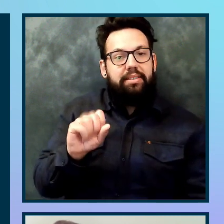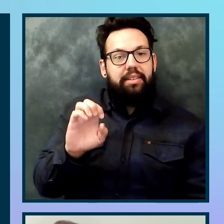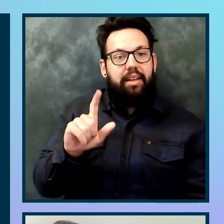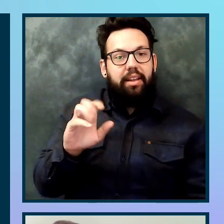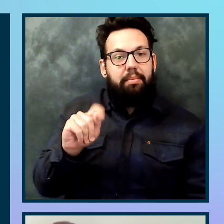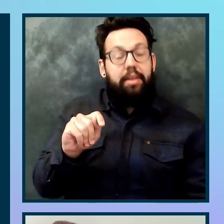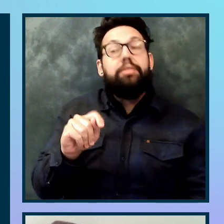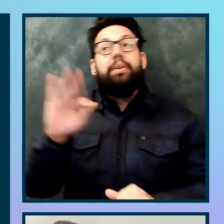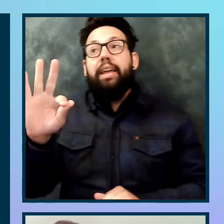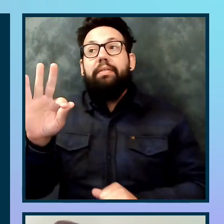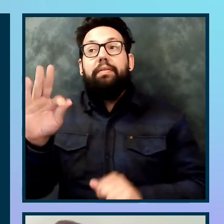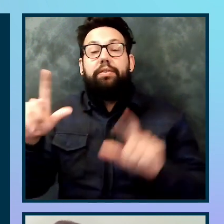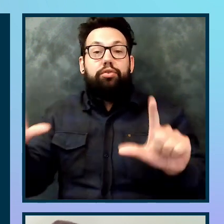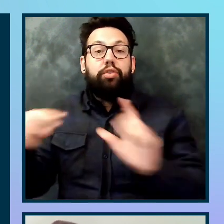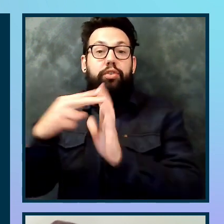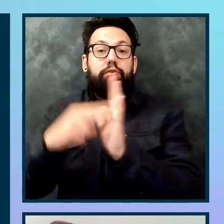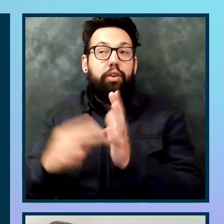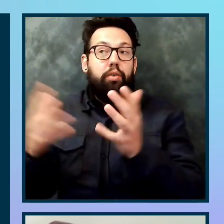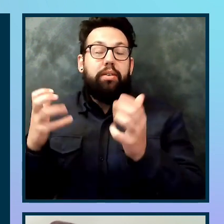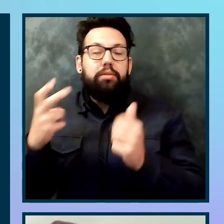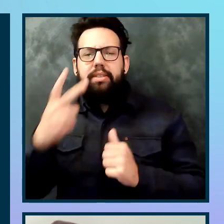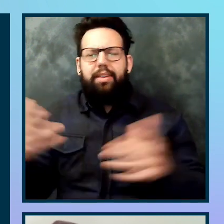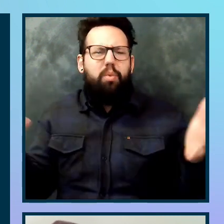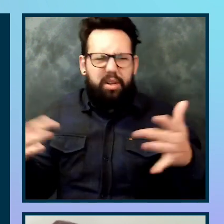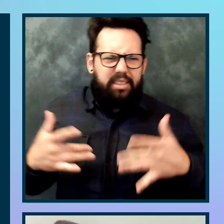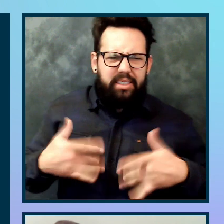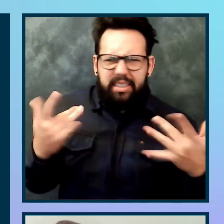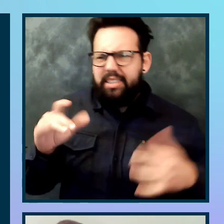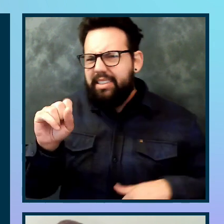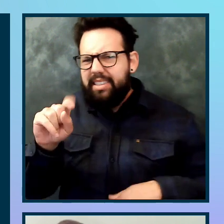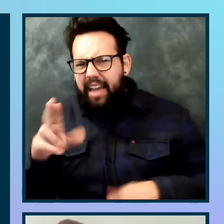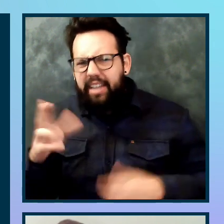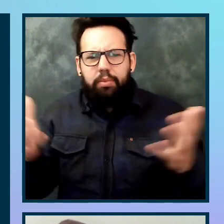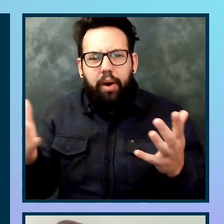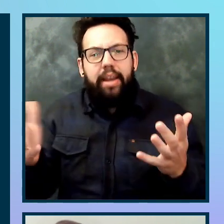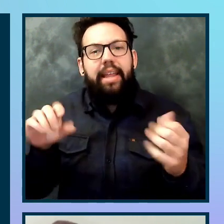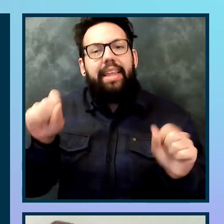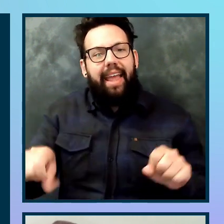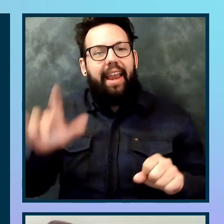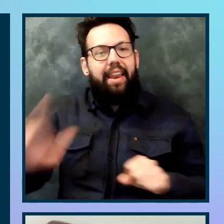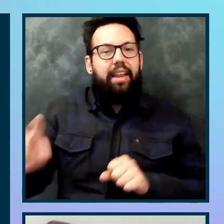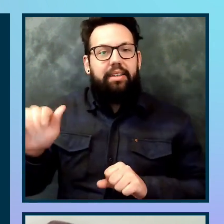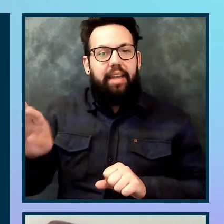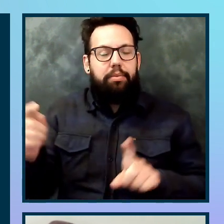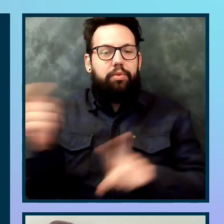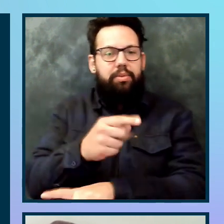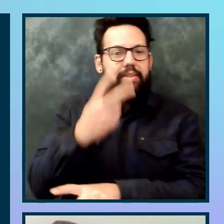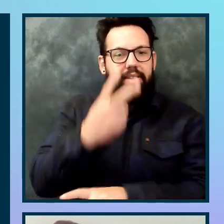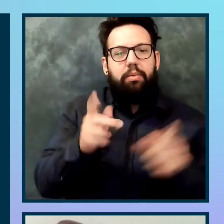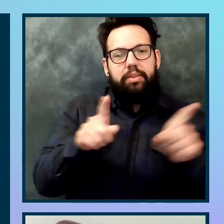what the status is, they can always tab over and go to the next dialog to find out what's happening. And that's kind of striking the balance there